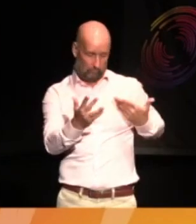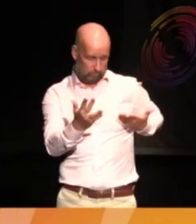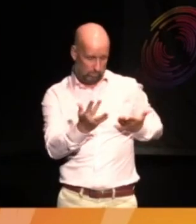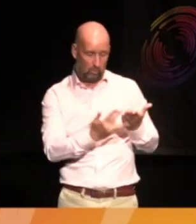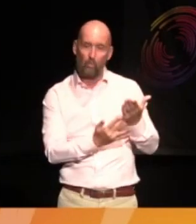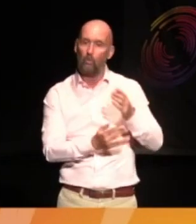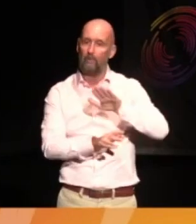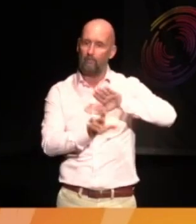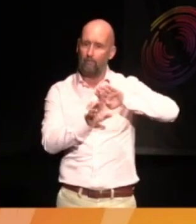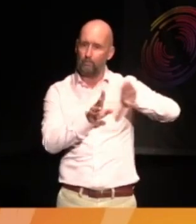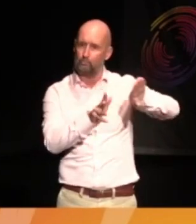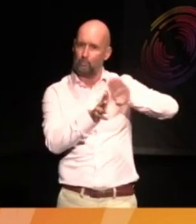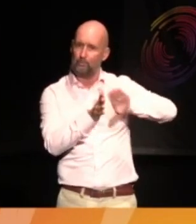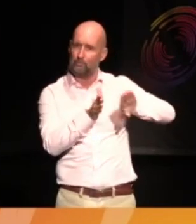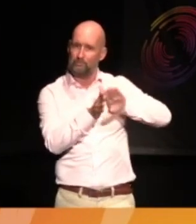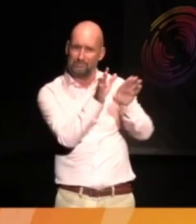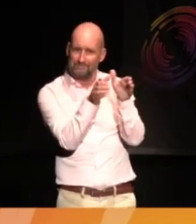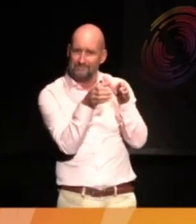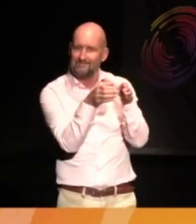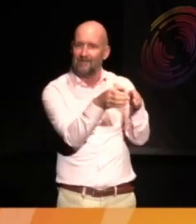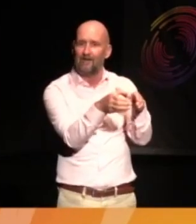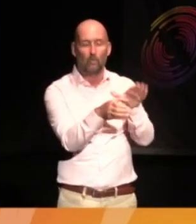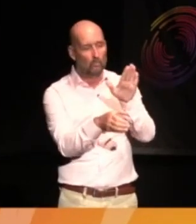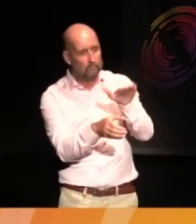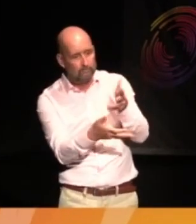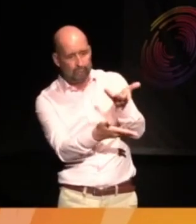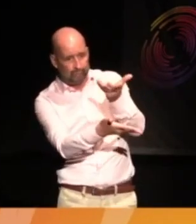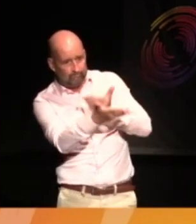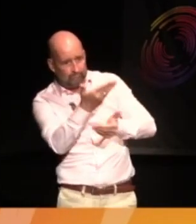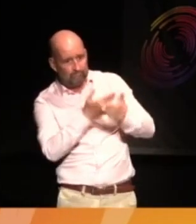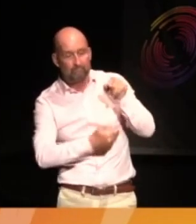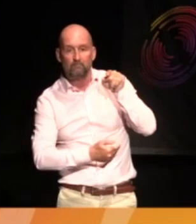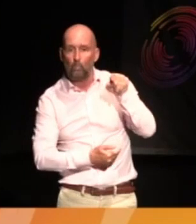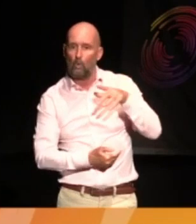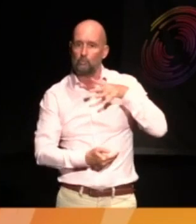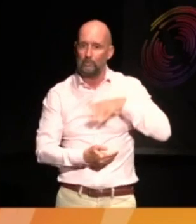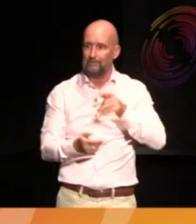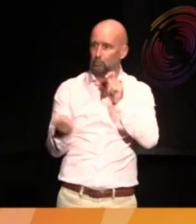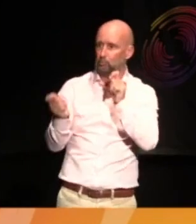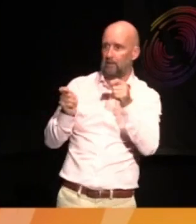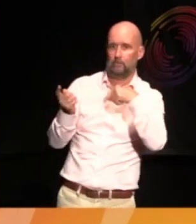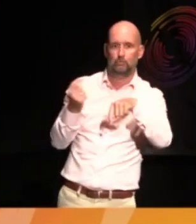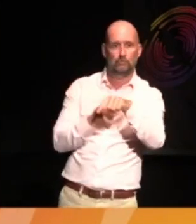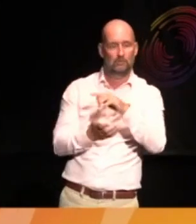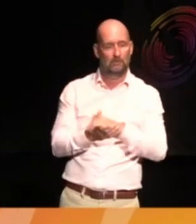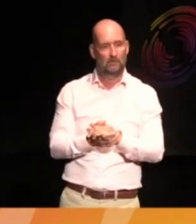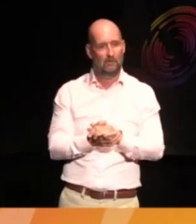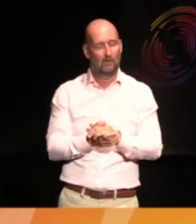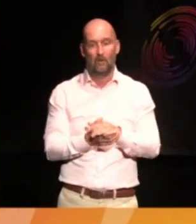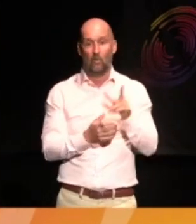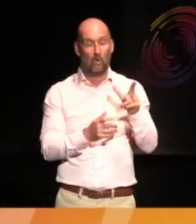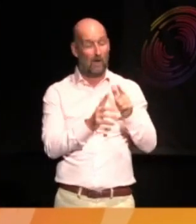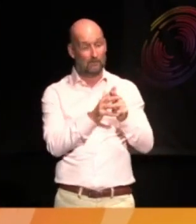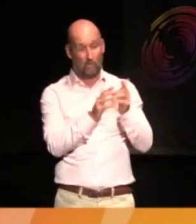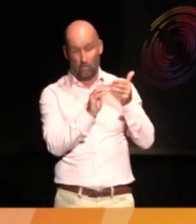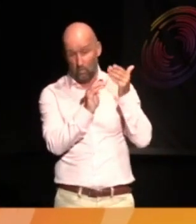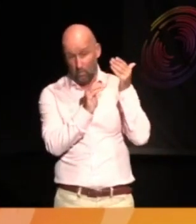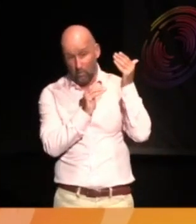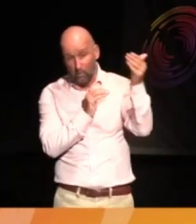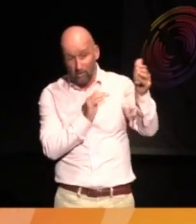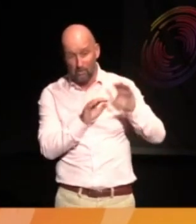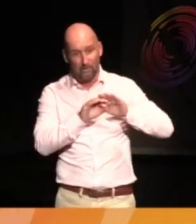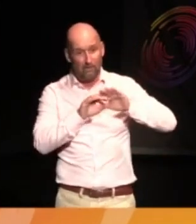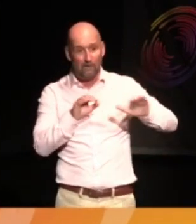pushed out that we can actually see what needs to be done and what needs to be changed. Because they are so far outside, they have actually